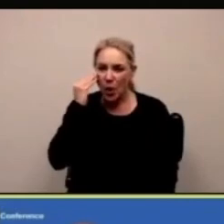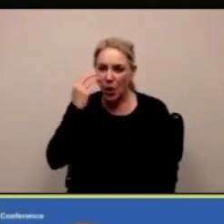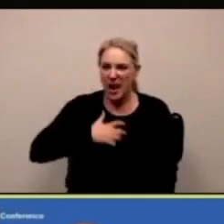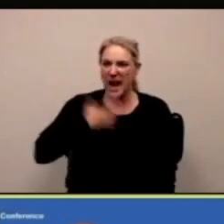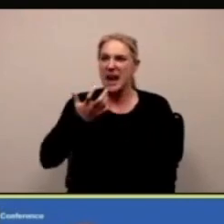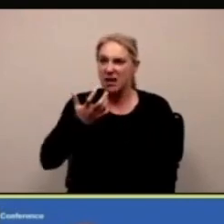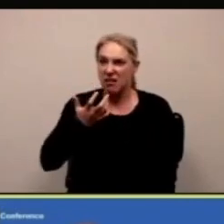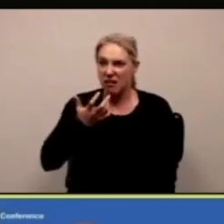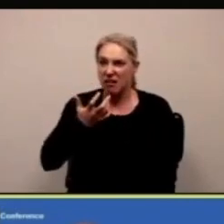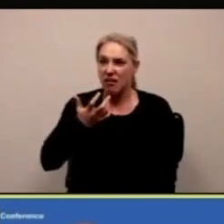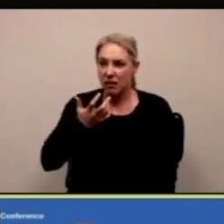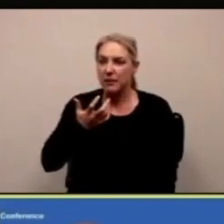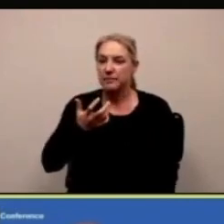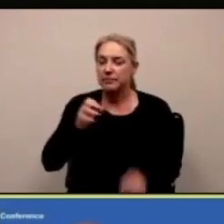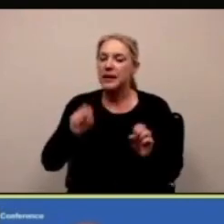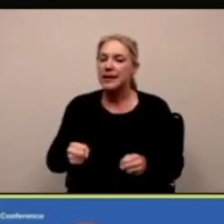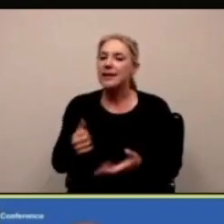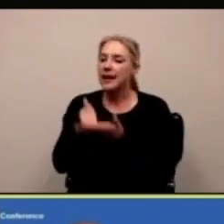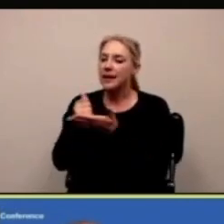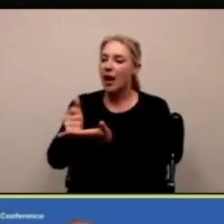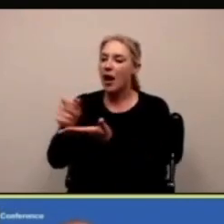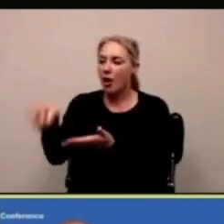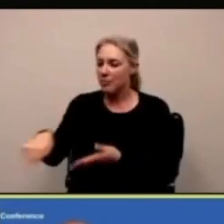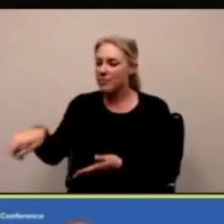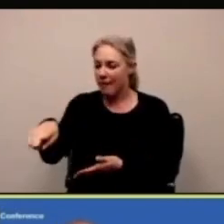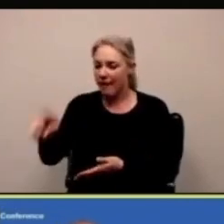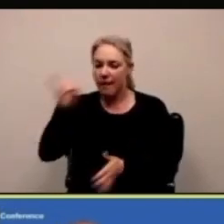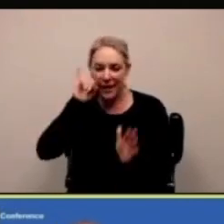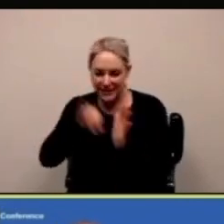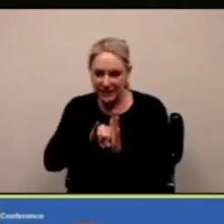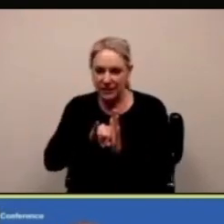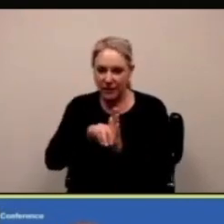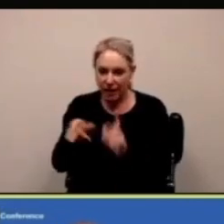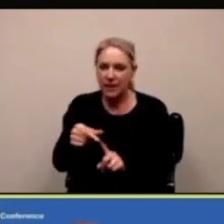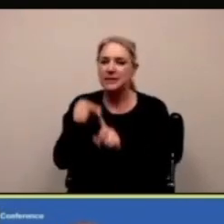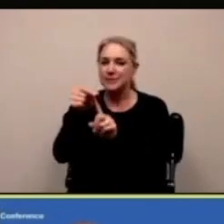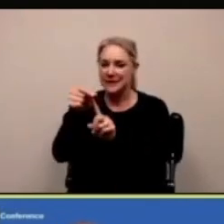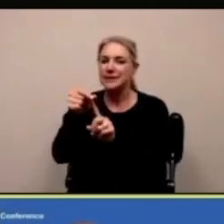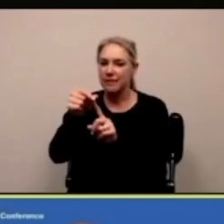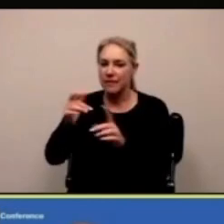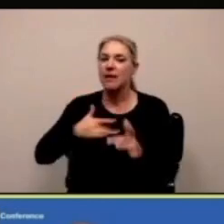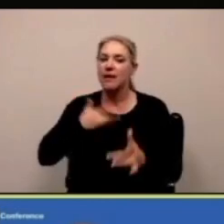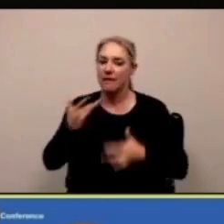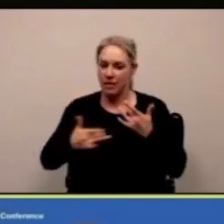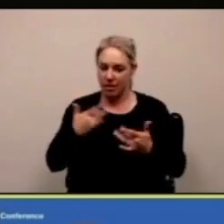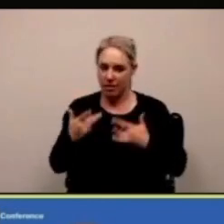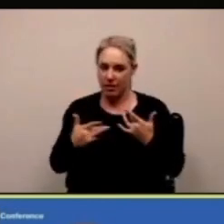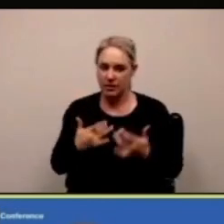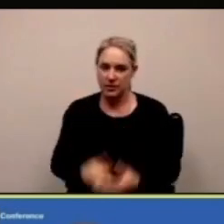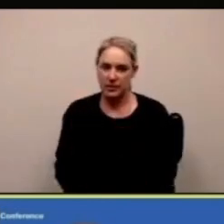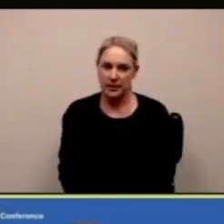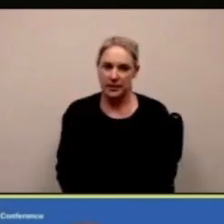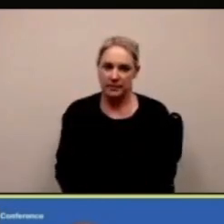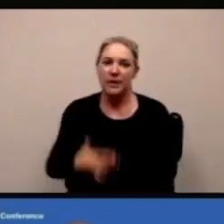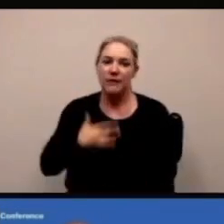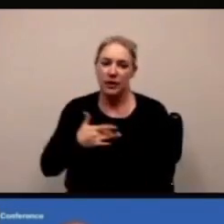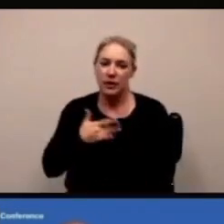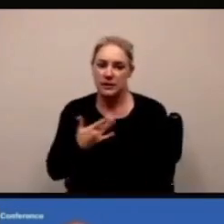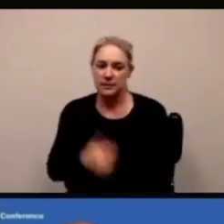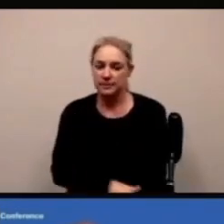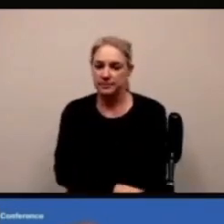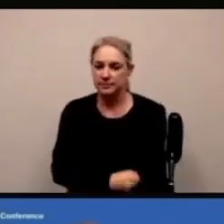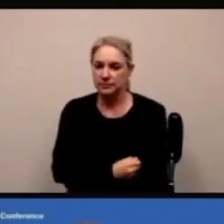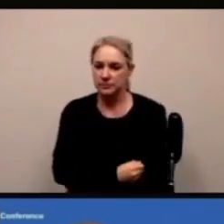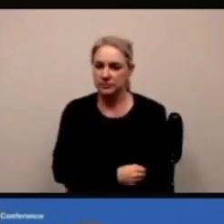then it helps them identify and work through how they're particularly feeling. So these are some great ones. So Yeah, and those. So